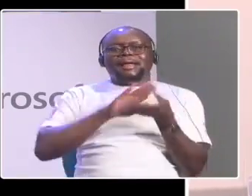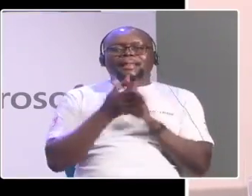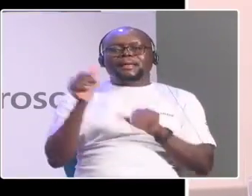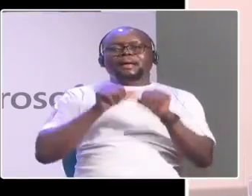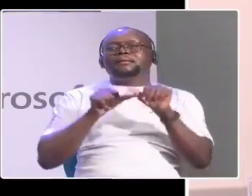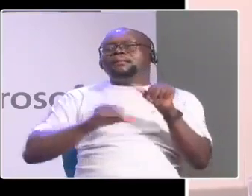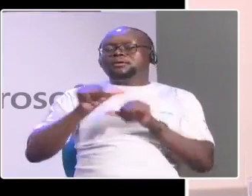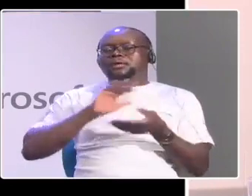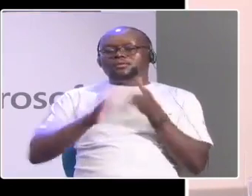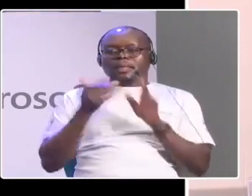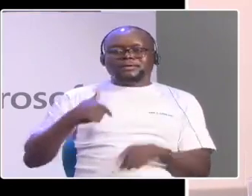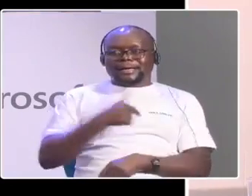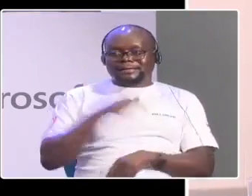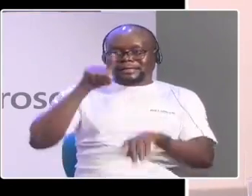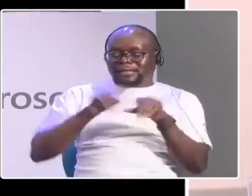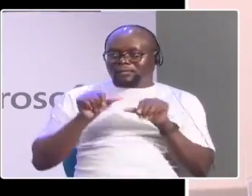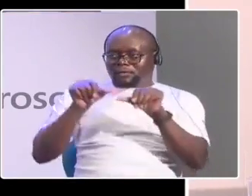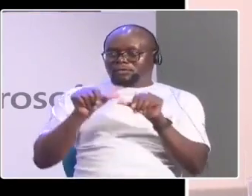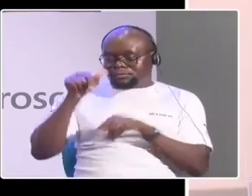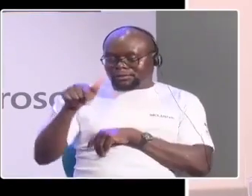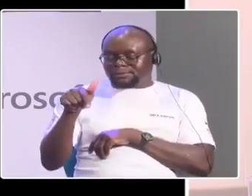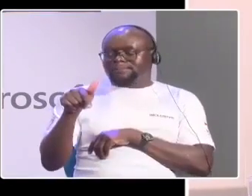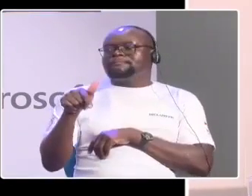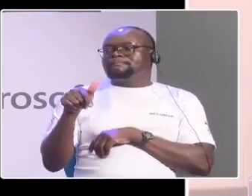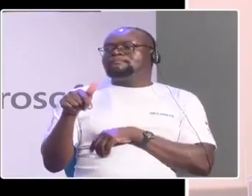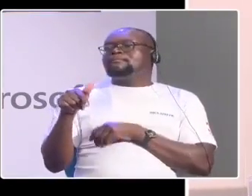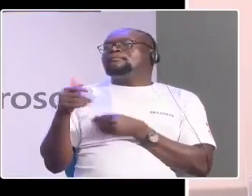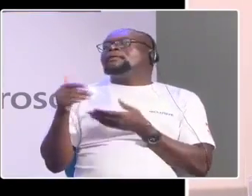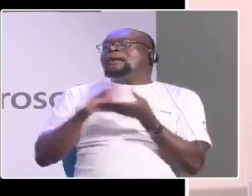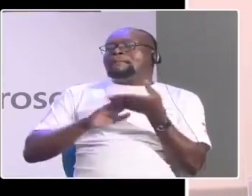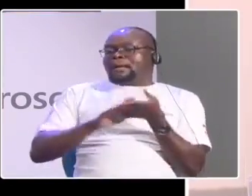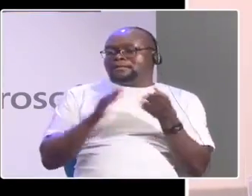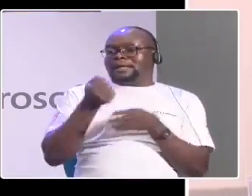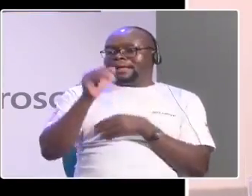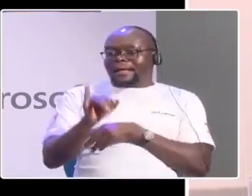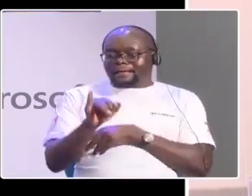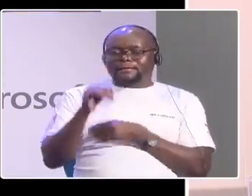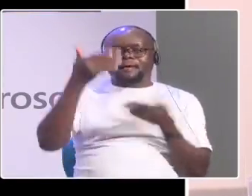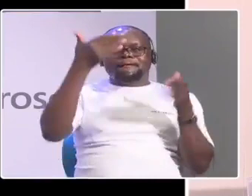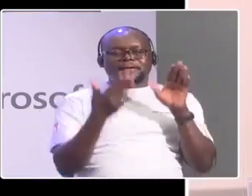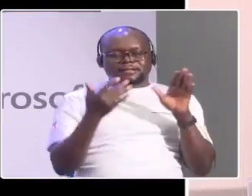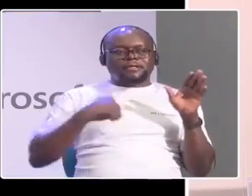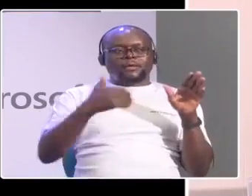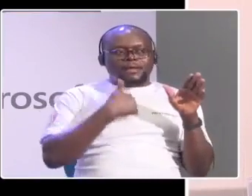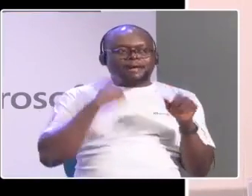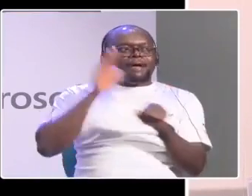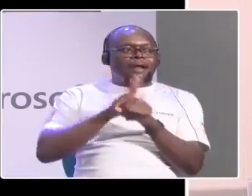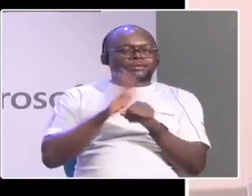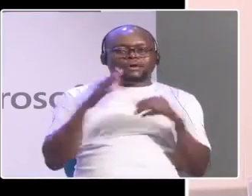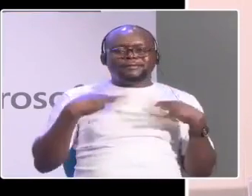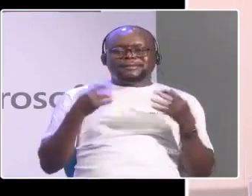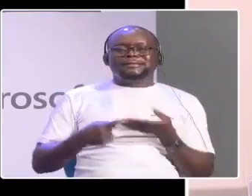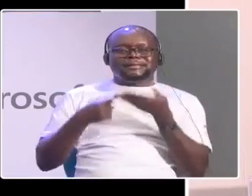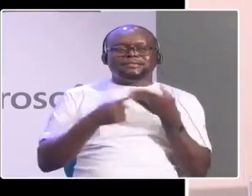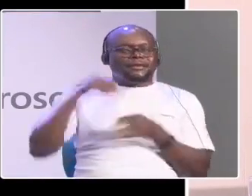us without us? And as we go into these sort of chat-based AI interfaces, we've had a lot of interesting